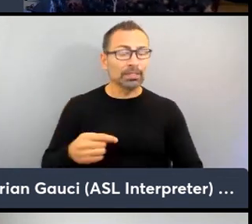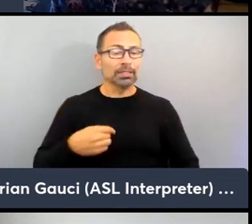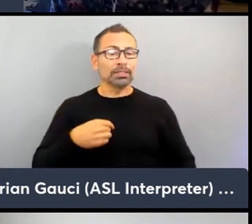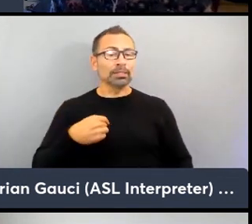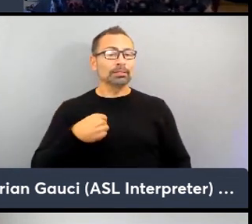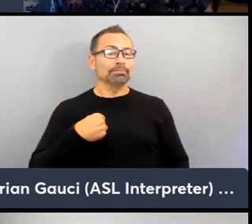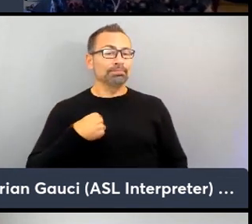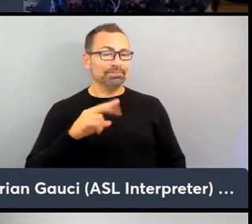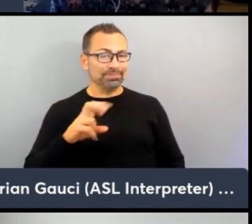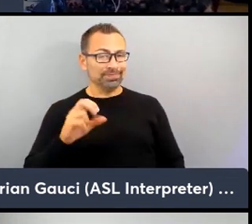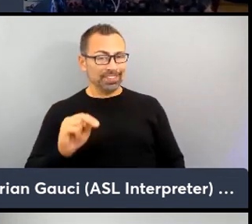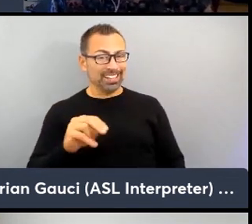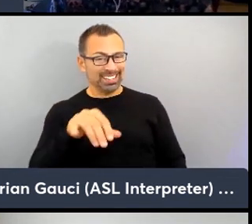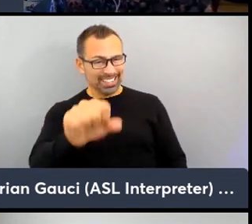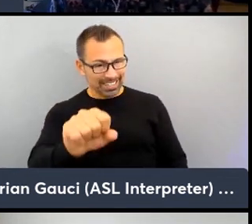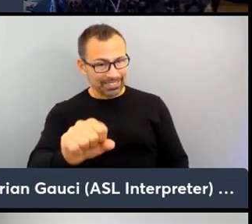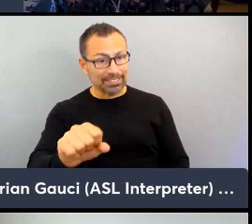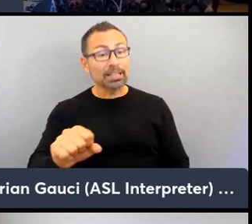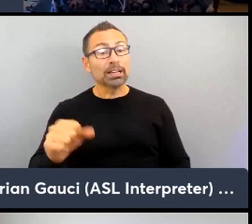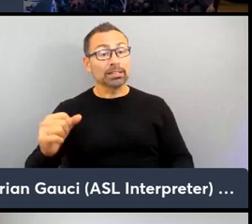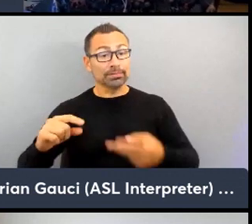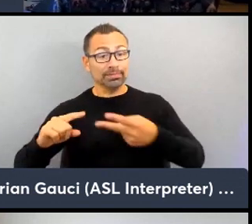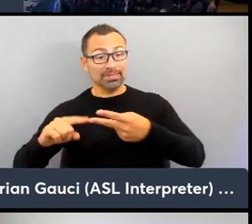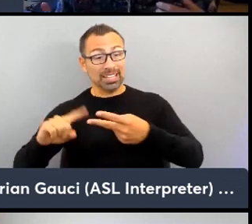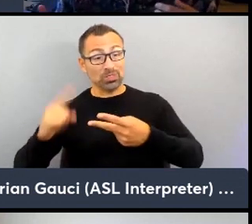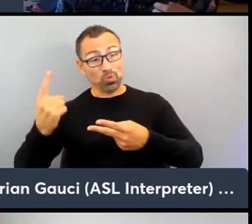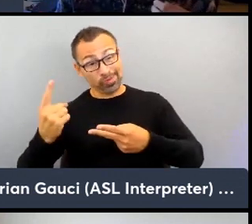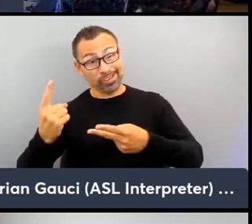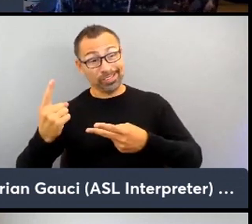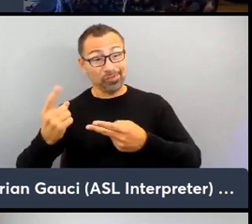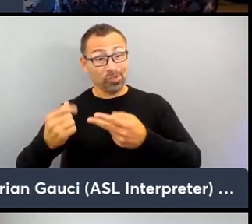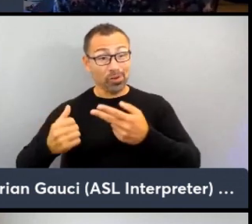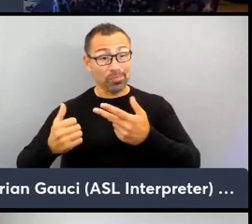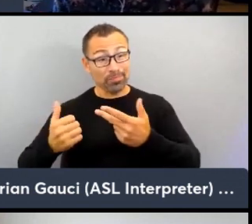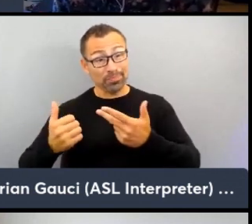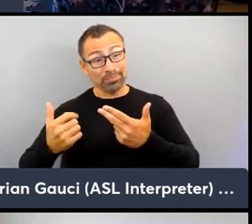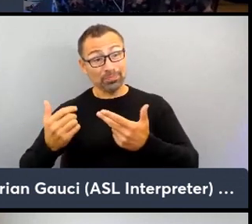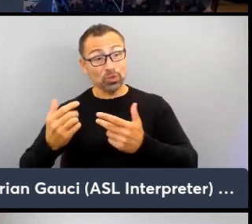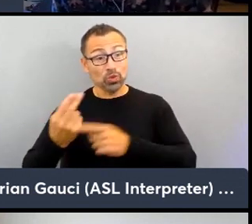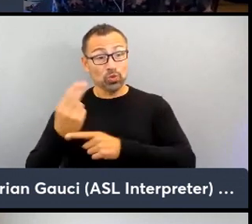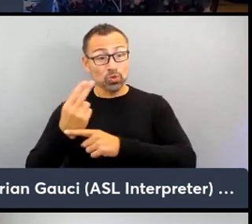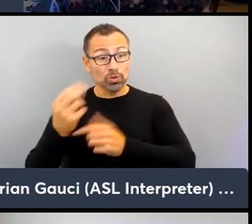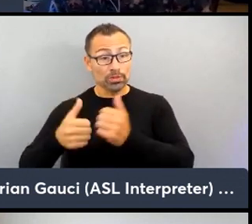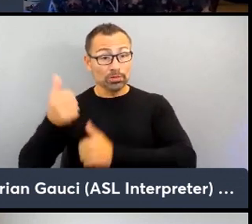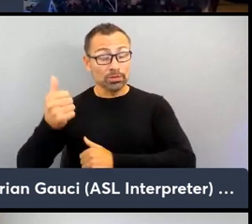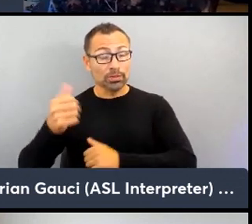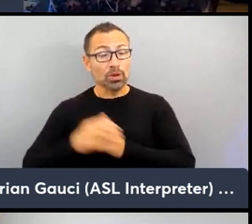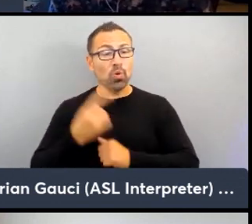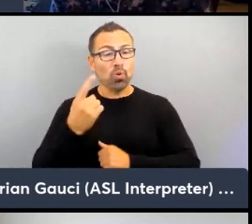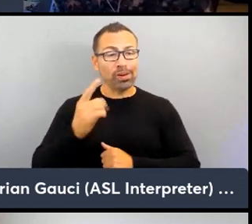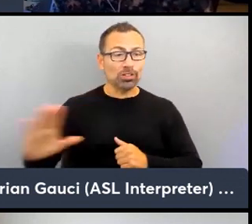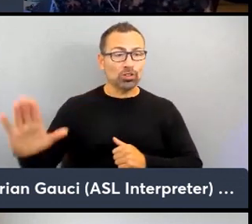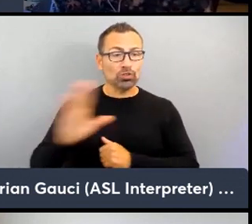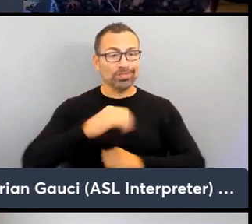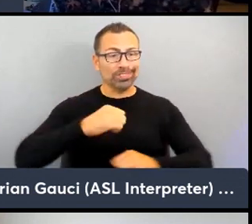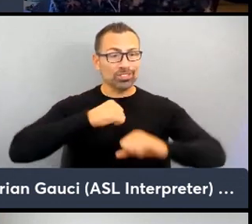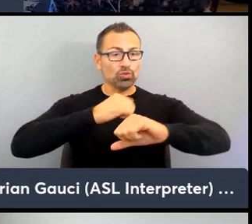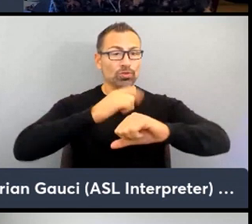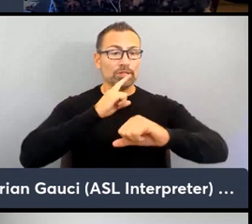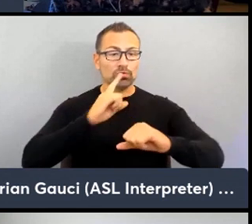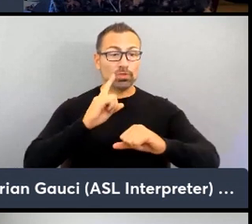That's like one of the two primary use cases. One of them is just really enhancing your security posture. So